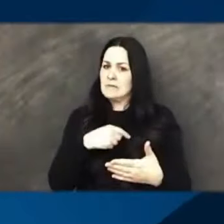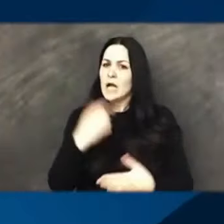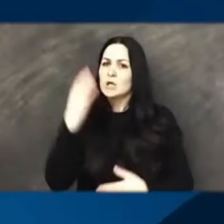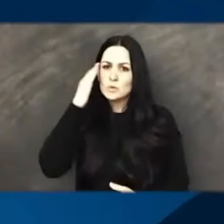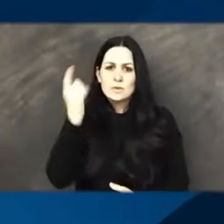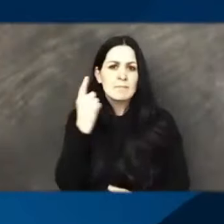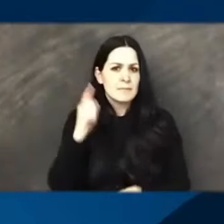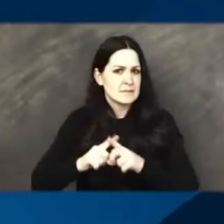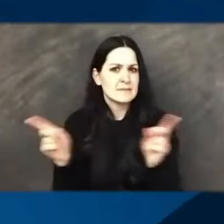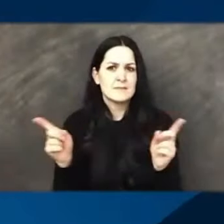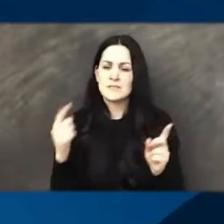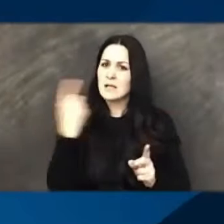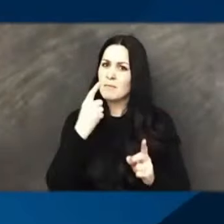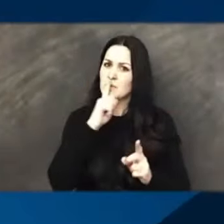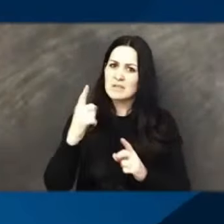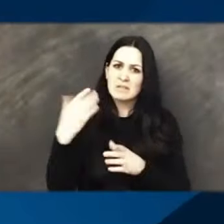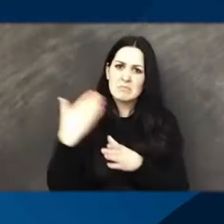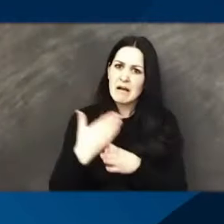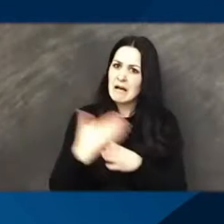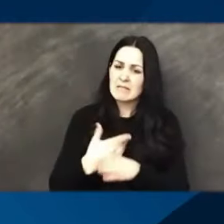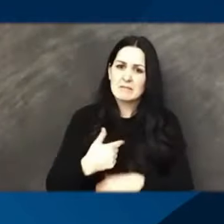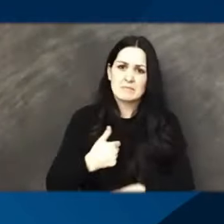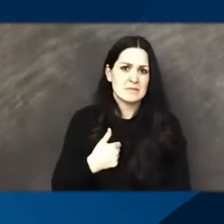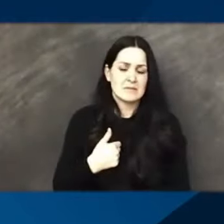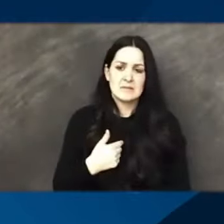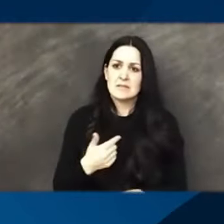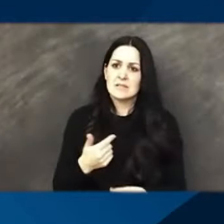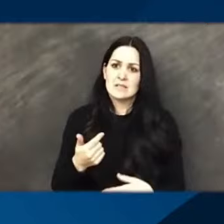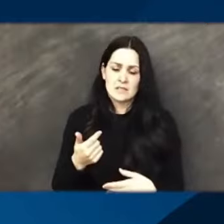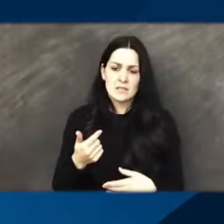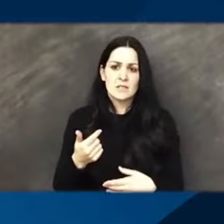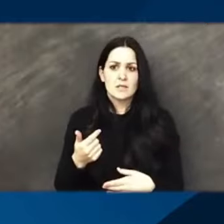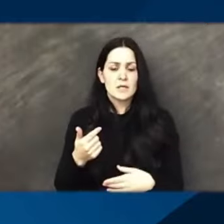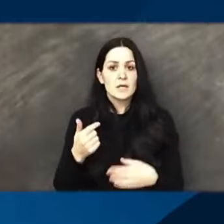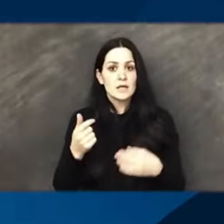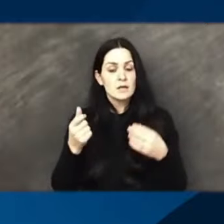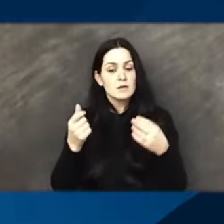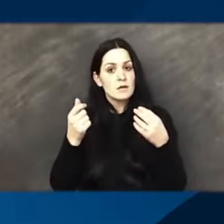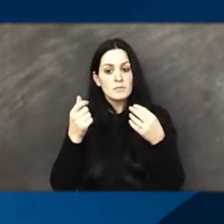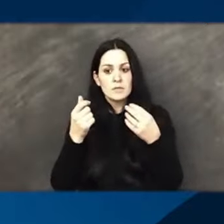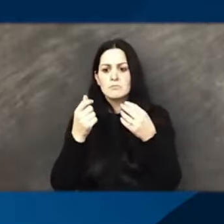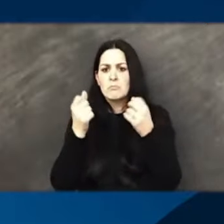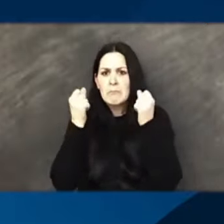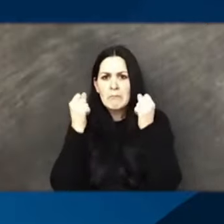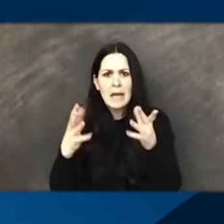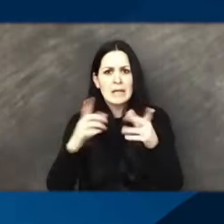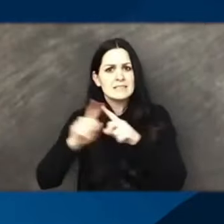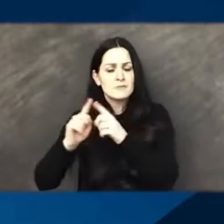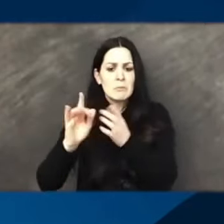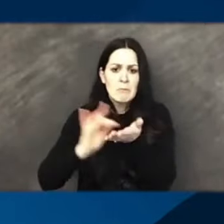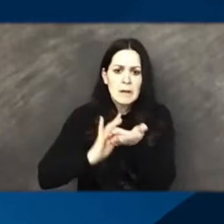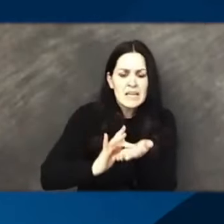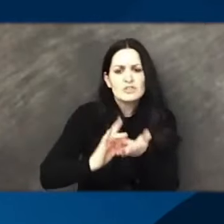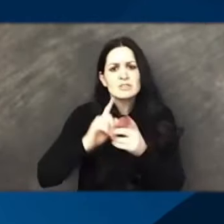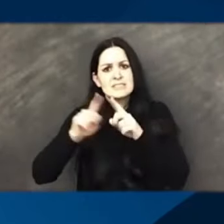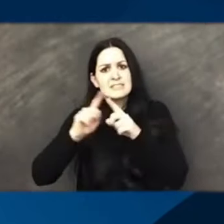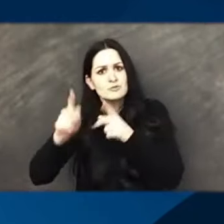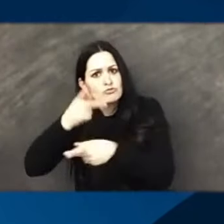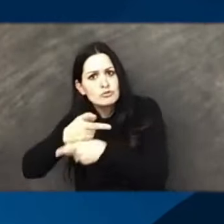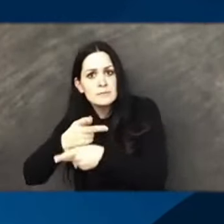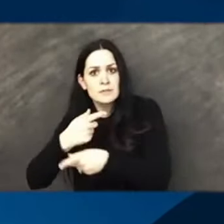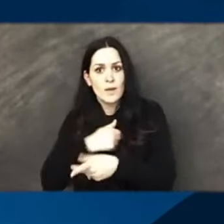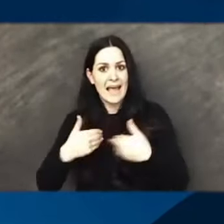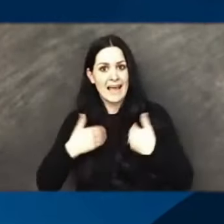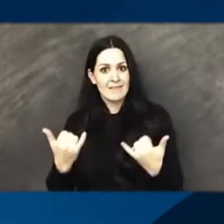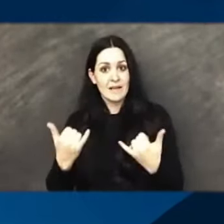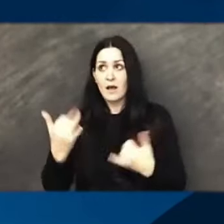them. And we have so many great therapies that weren't available even 20 or 30 years ago for people who are having heart attacks.